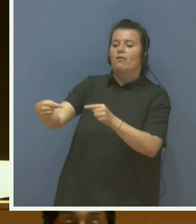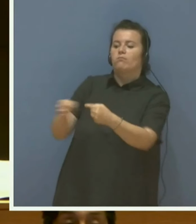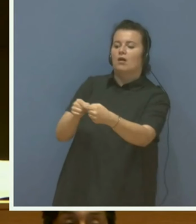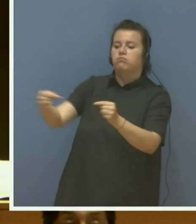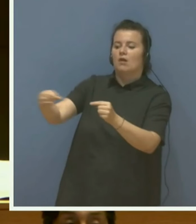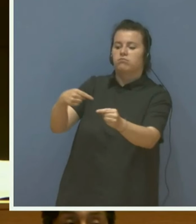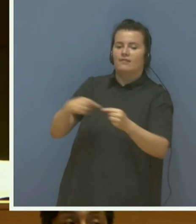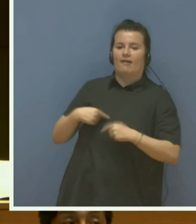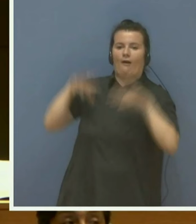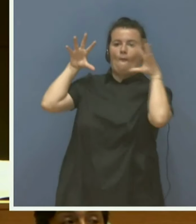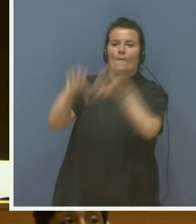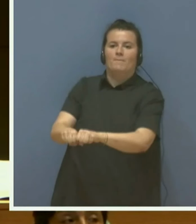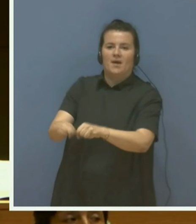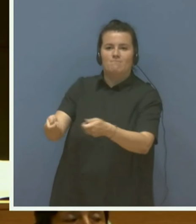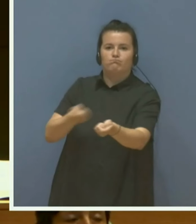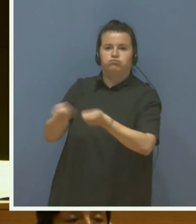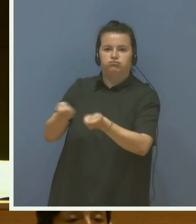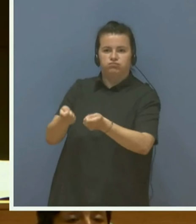peoples